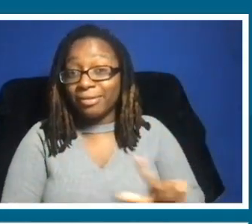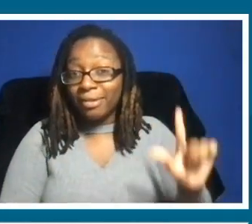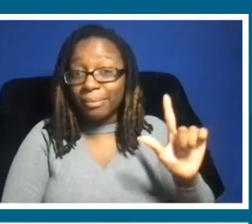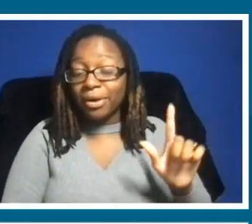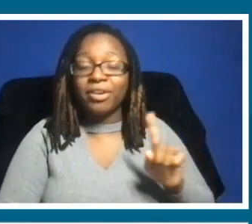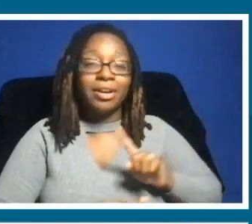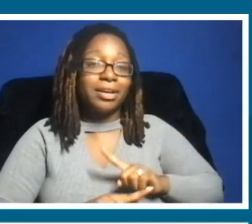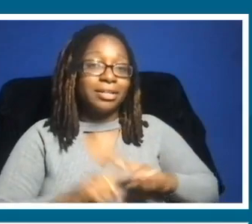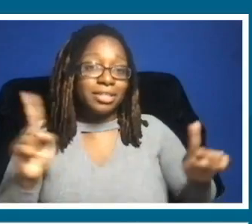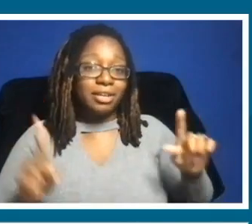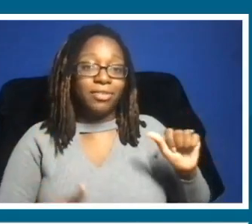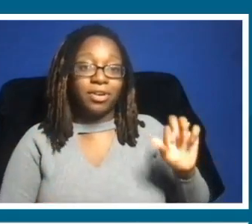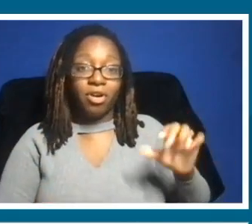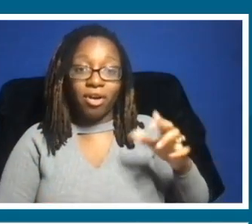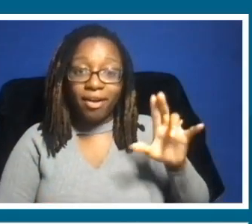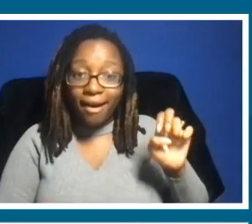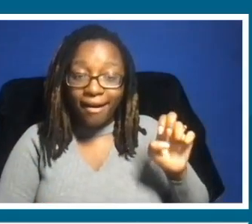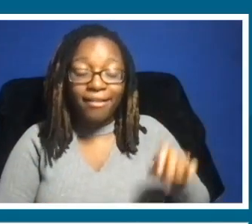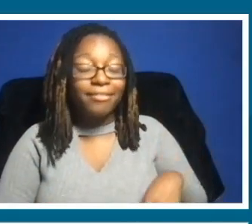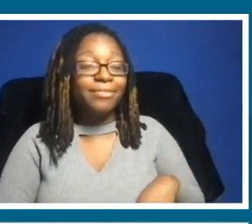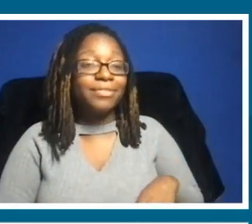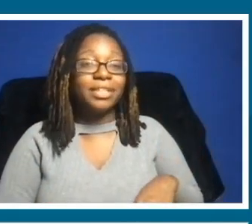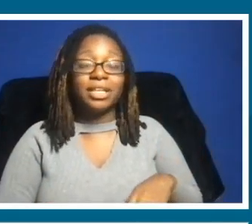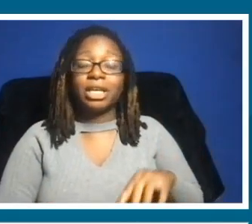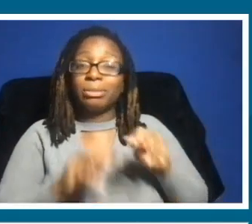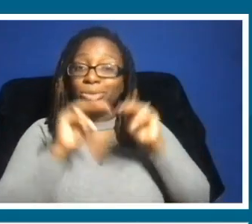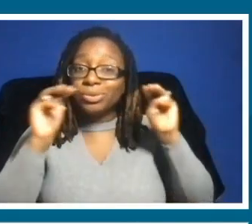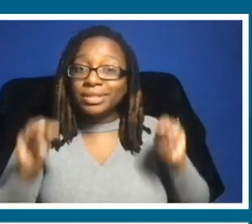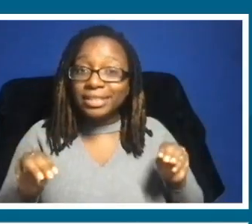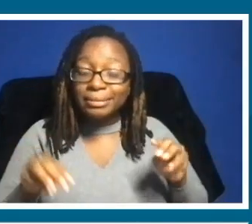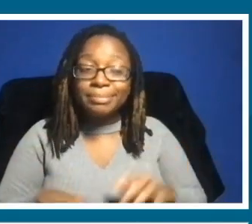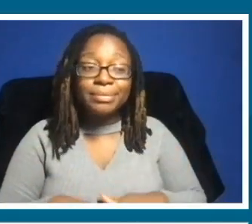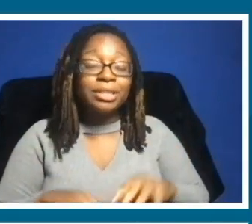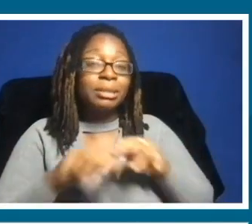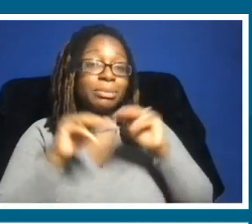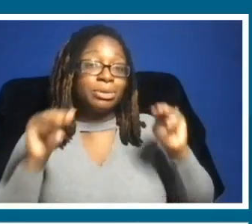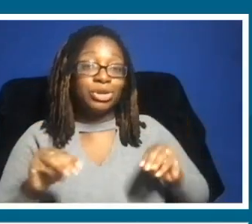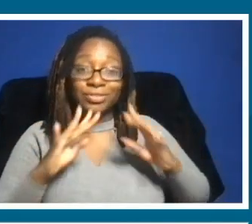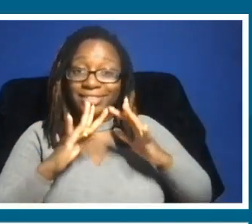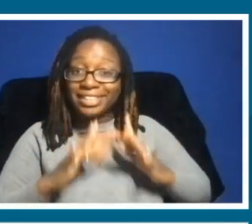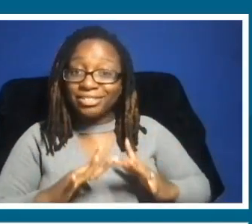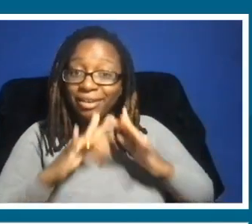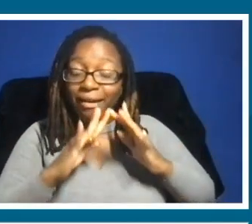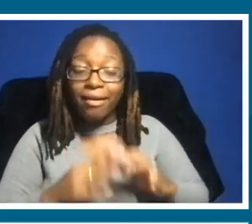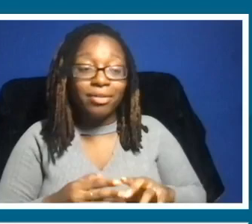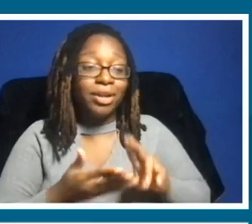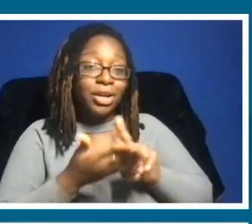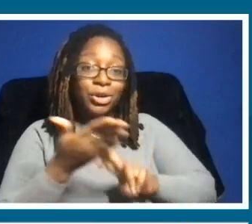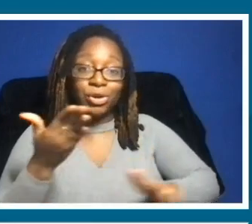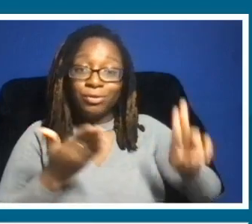museums on the internet. You could go to university sites.